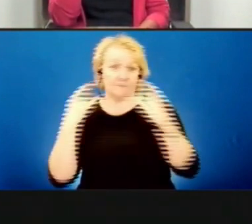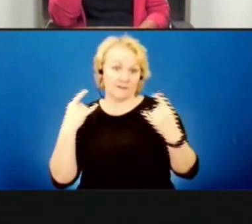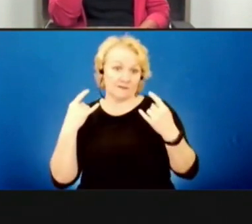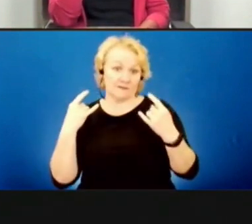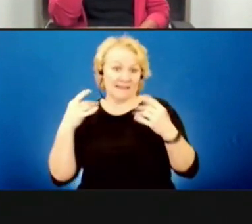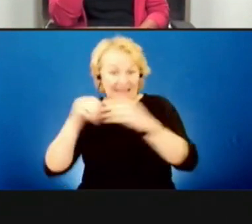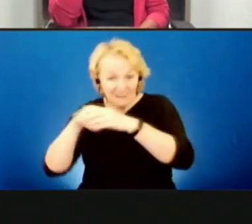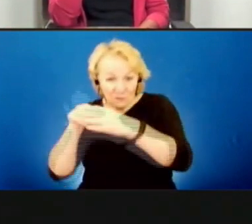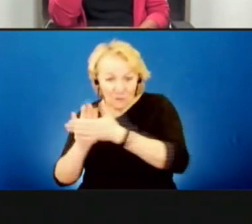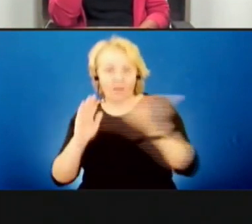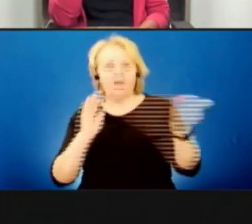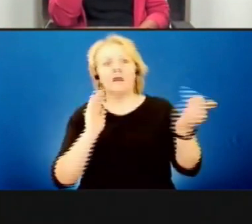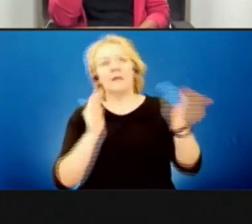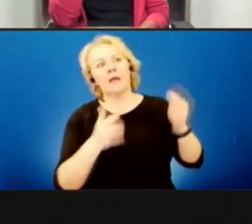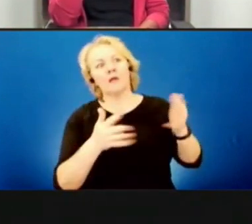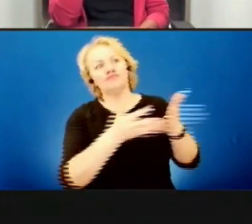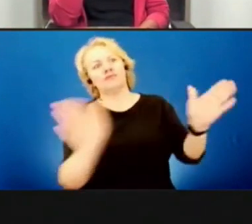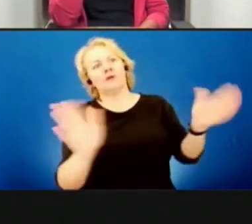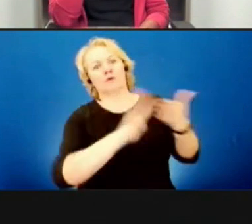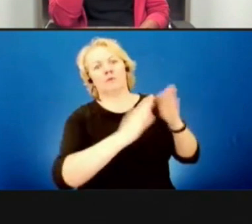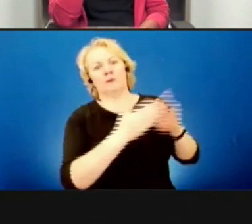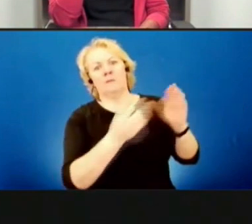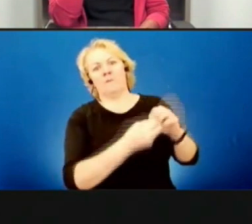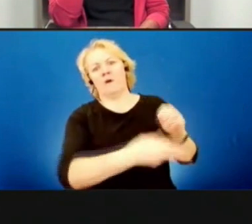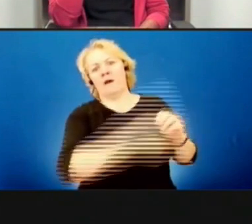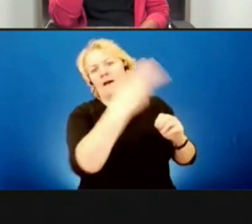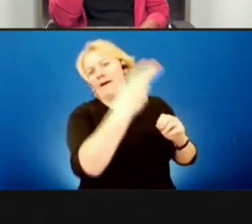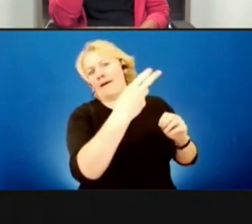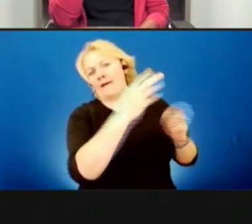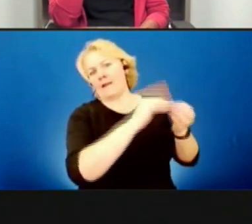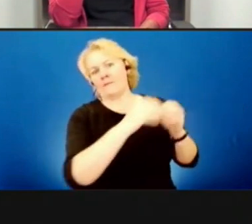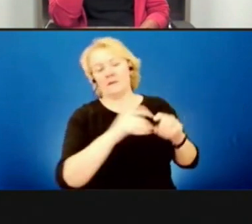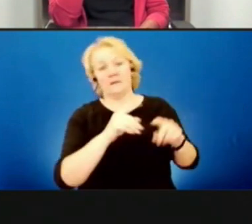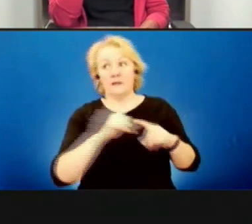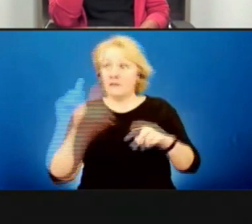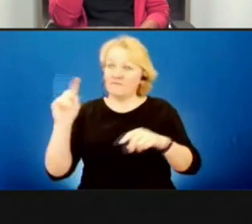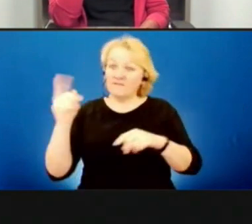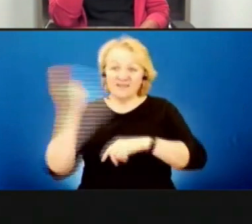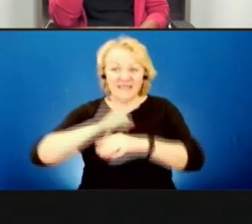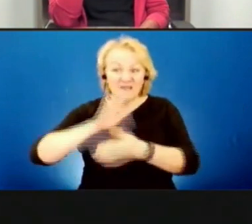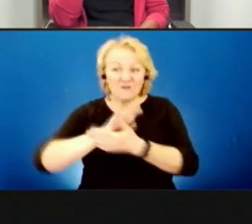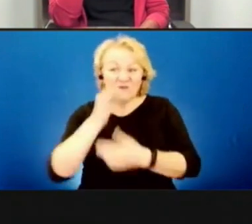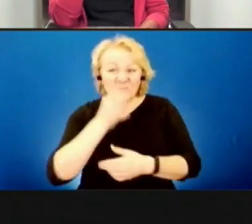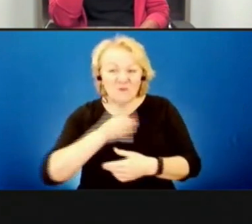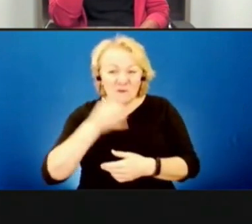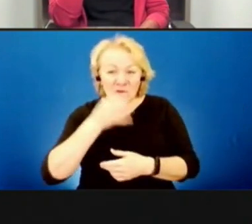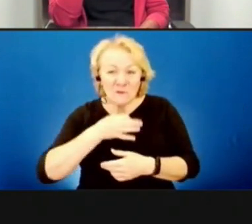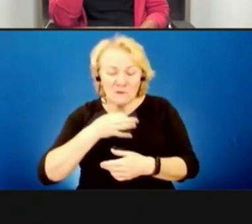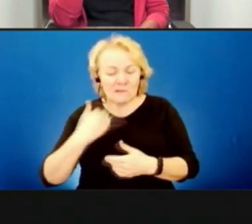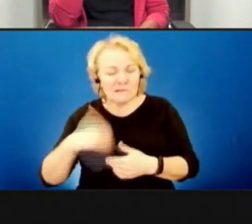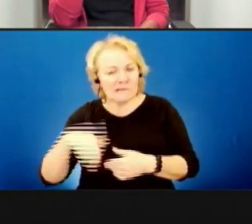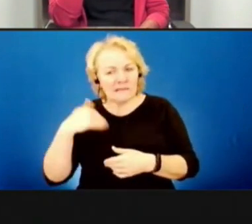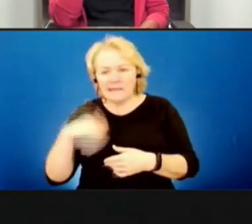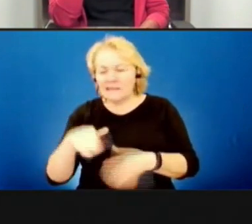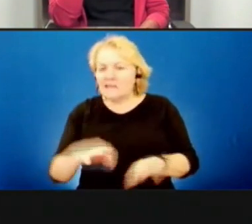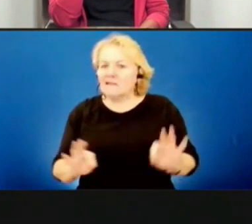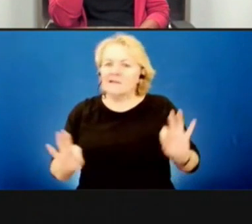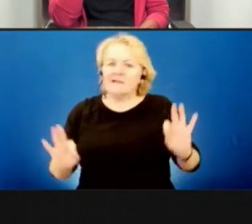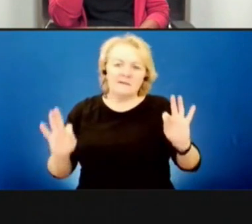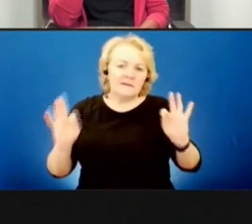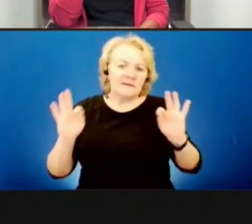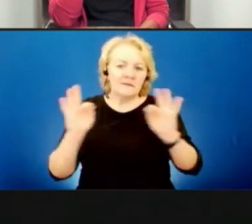large. With the first day of school right around the corner, it's crucially important that